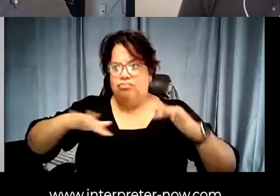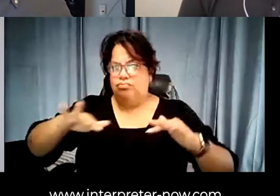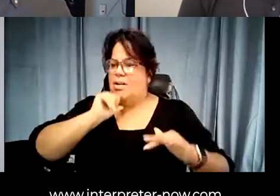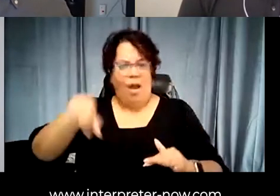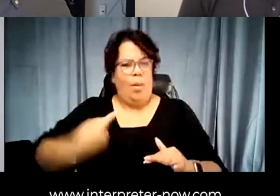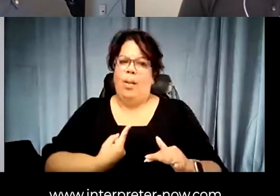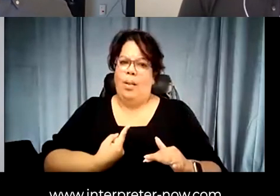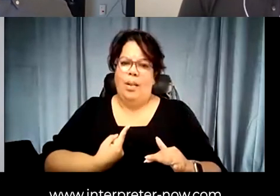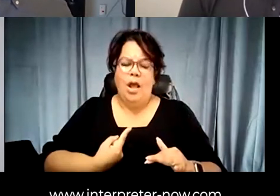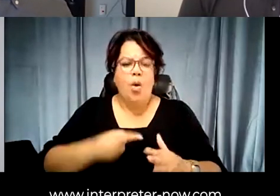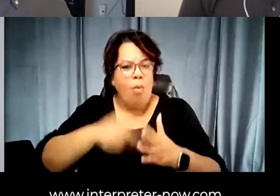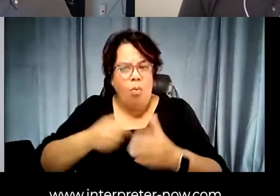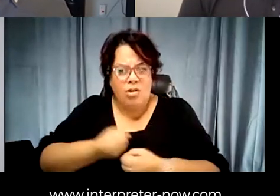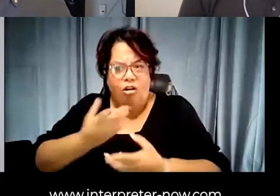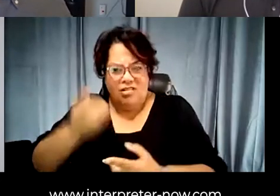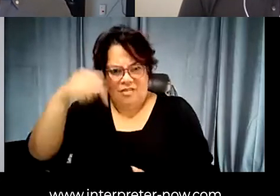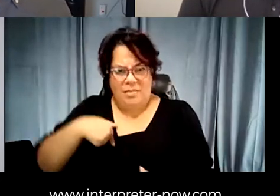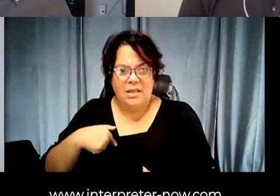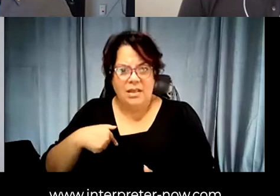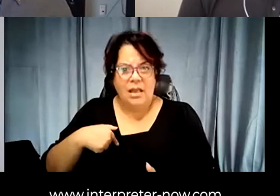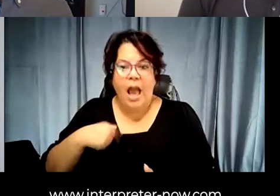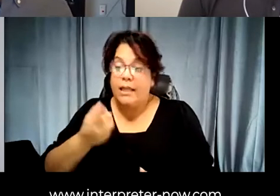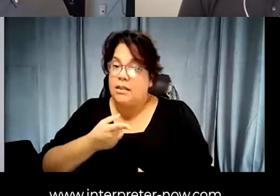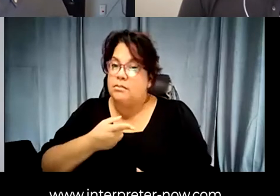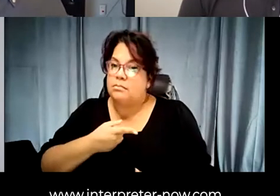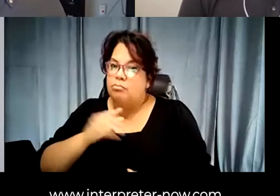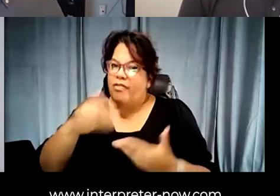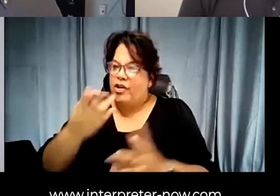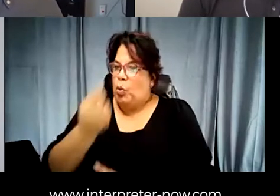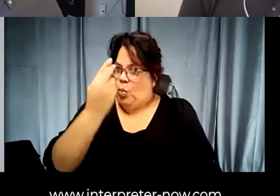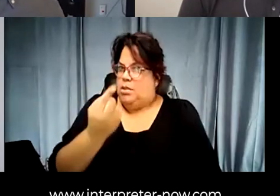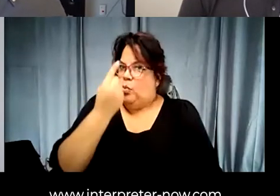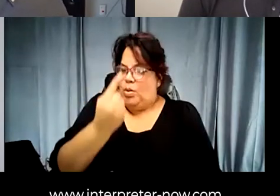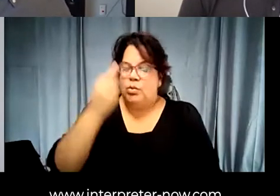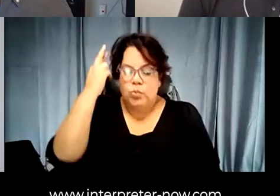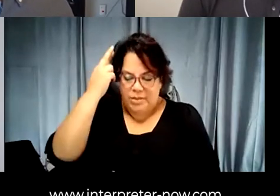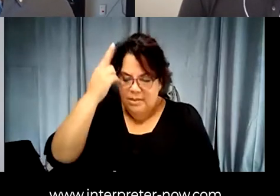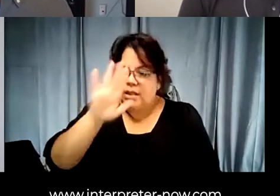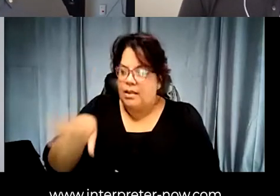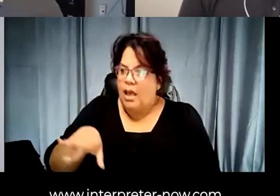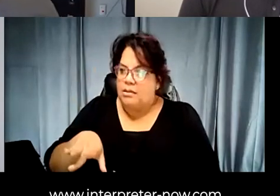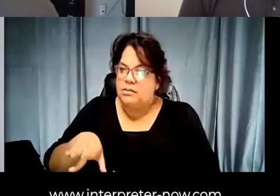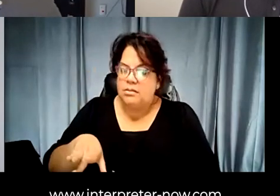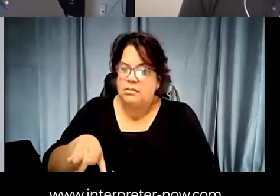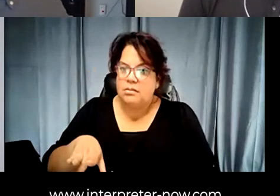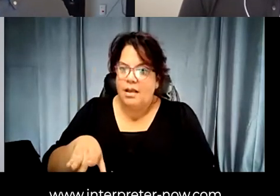potentially was causing this for me. And if I could point to one thing, I'll give one tactical example, and then I'll let my other fellow panelists maybe chime in as